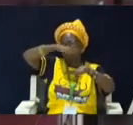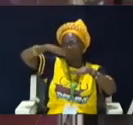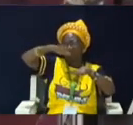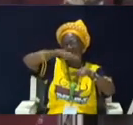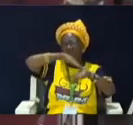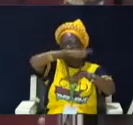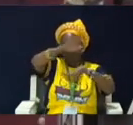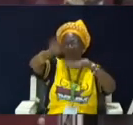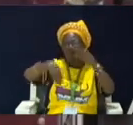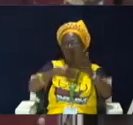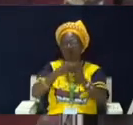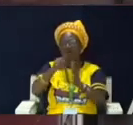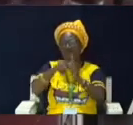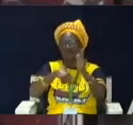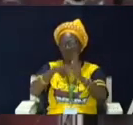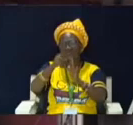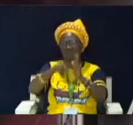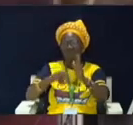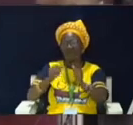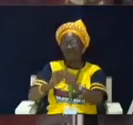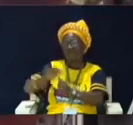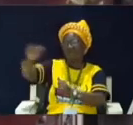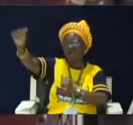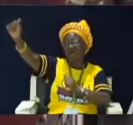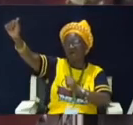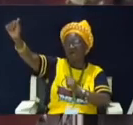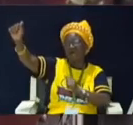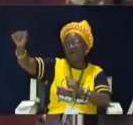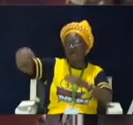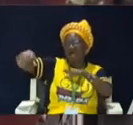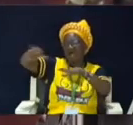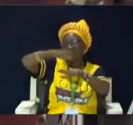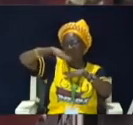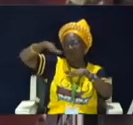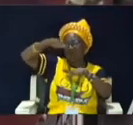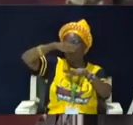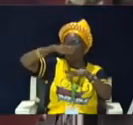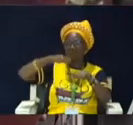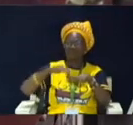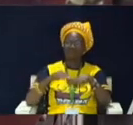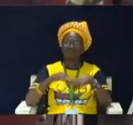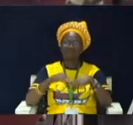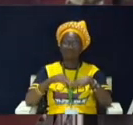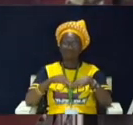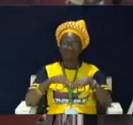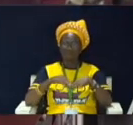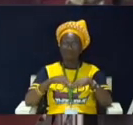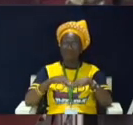all principalities, far above.